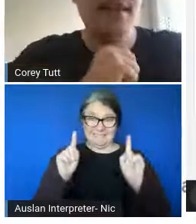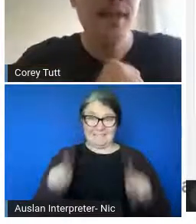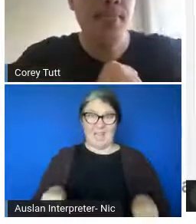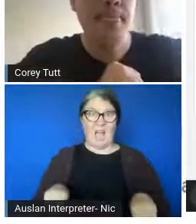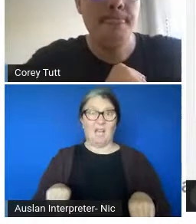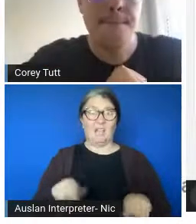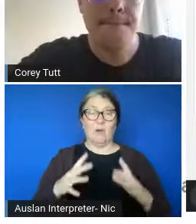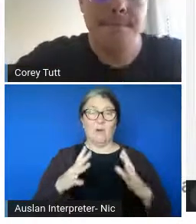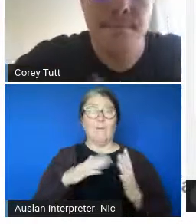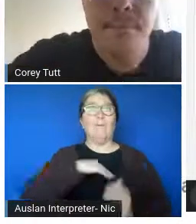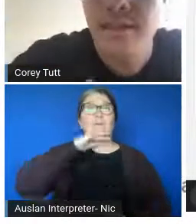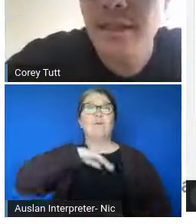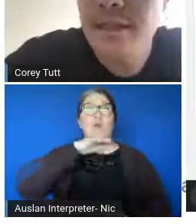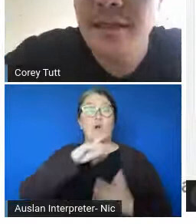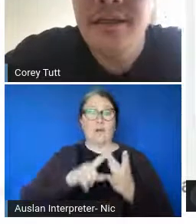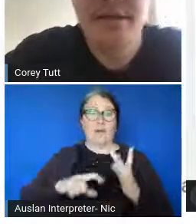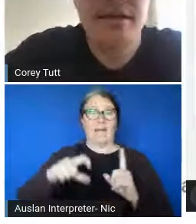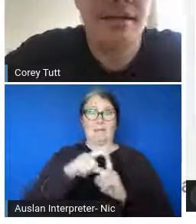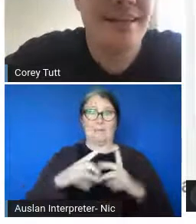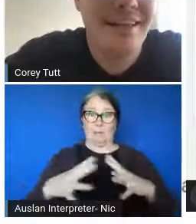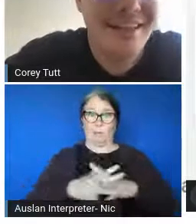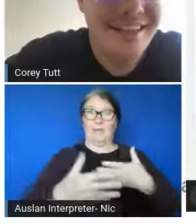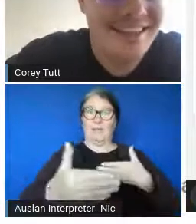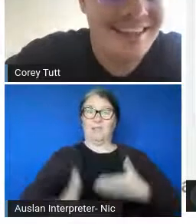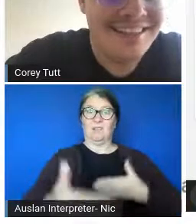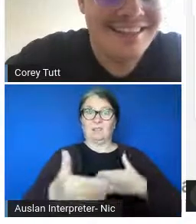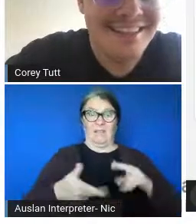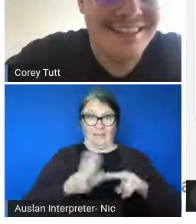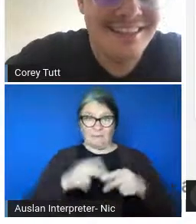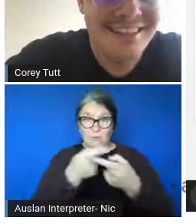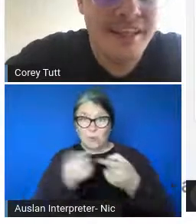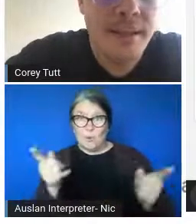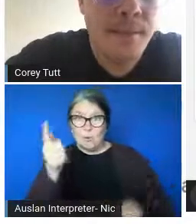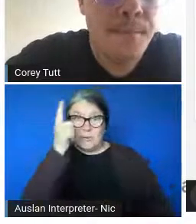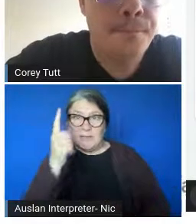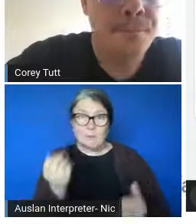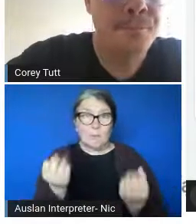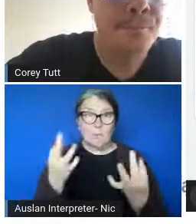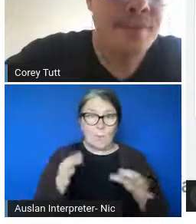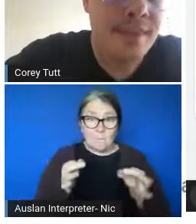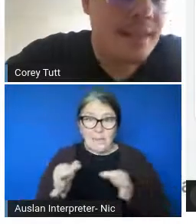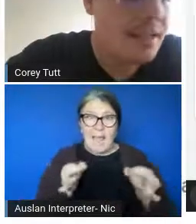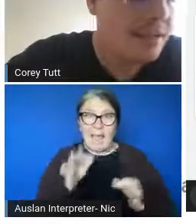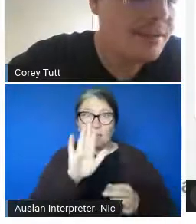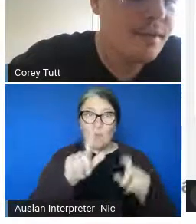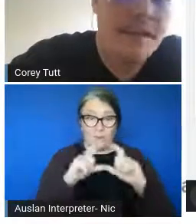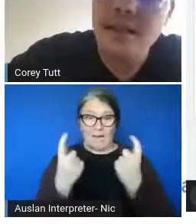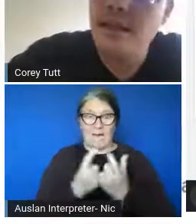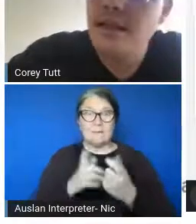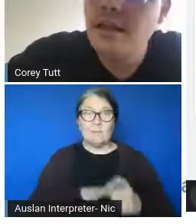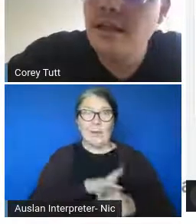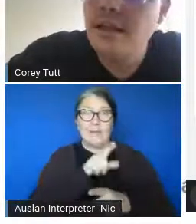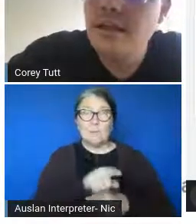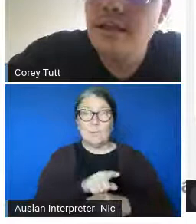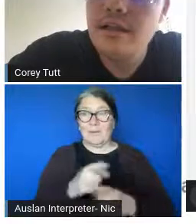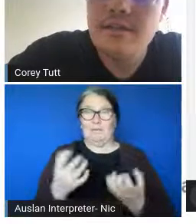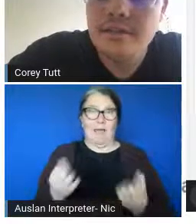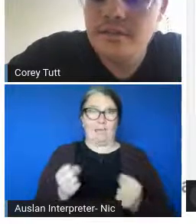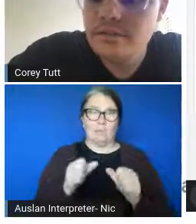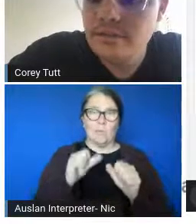you haven't planned your lessons for next week. Yeah. But if you haven't planned your lessons for next week, you suddenly have a really